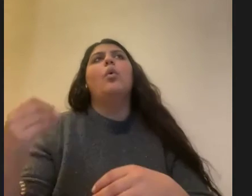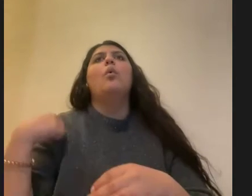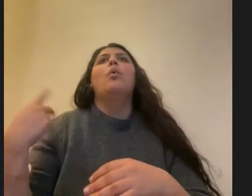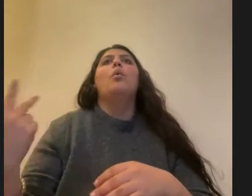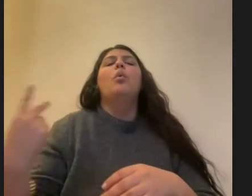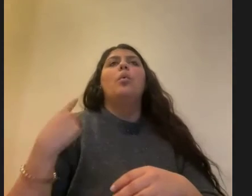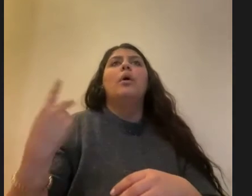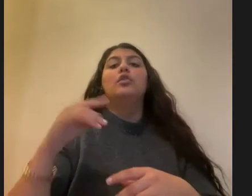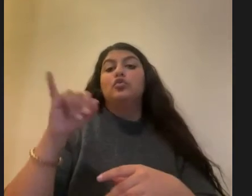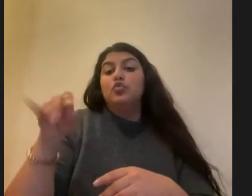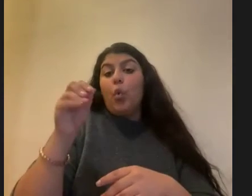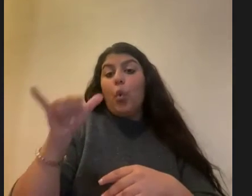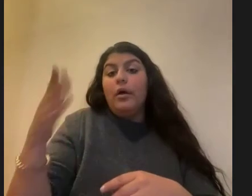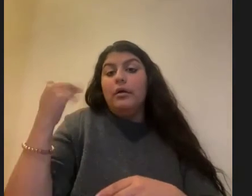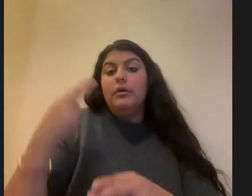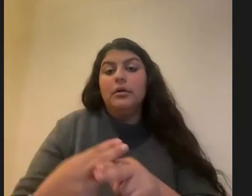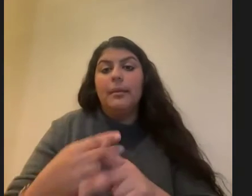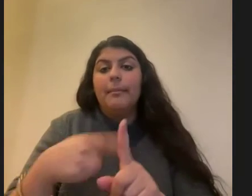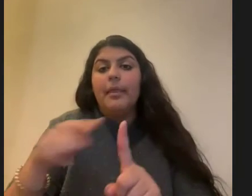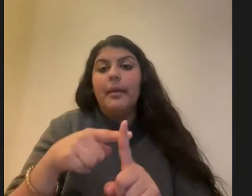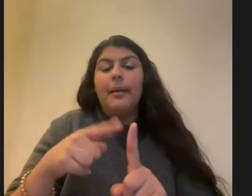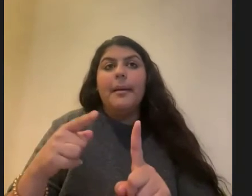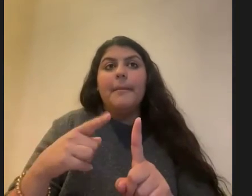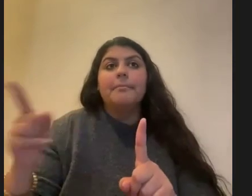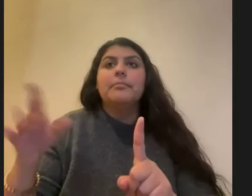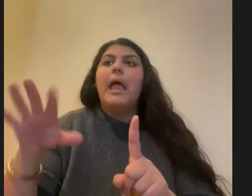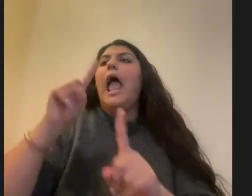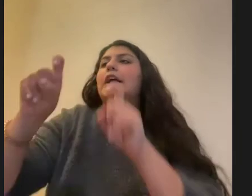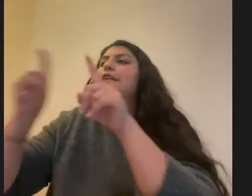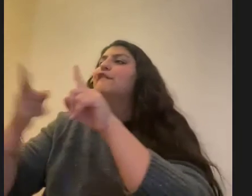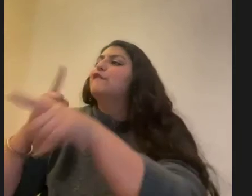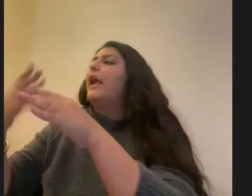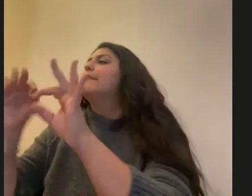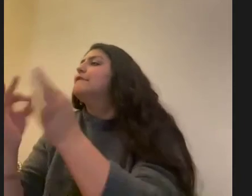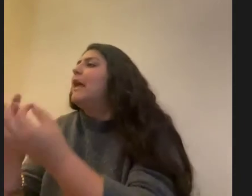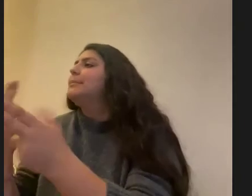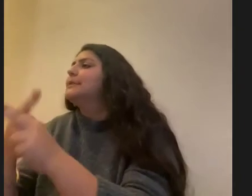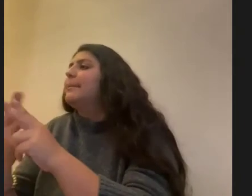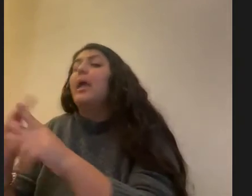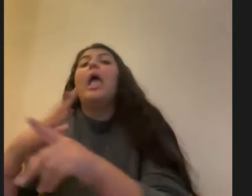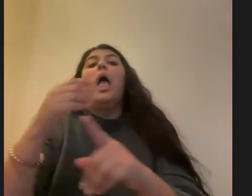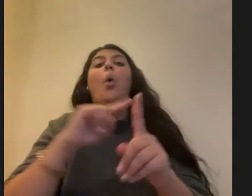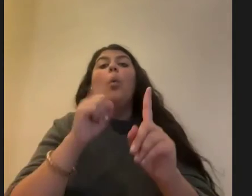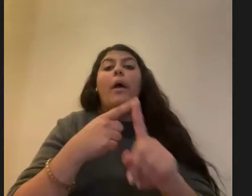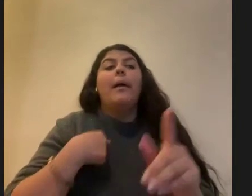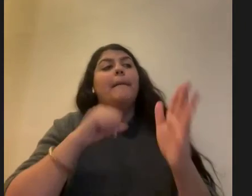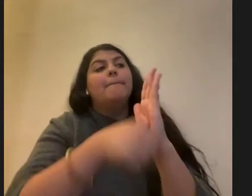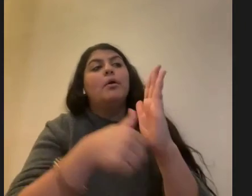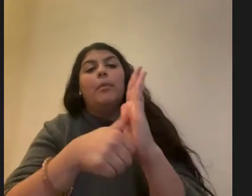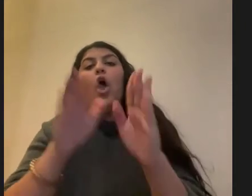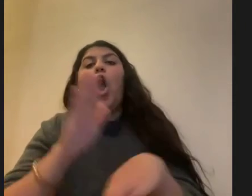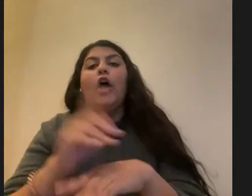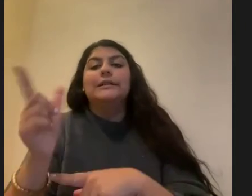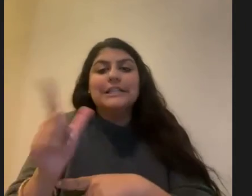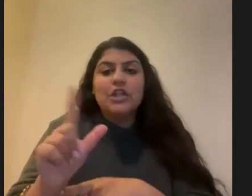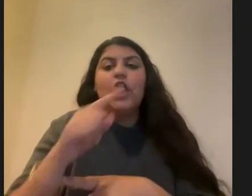way Joy had done it was they just asked their friends and families for names, and then eventually when I was posting them on TikTok, I'd ask TikTok for names,